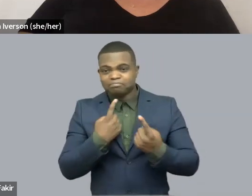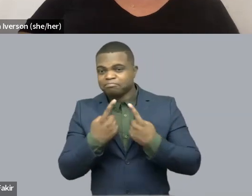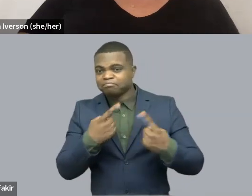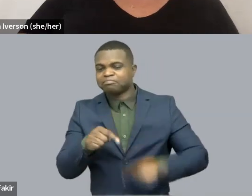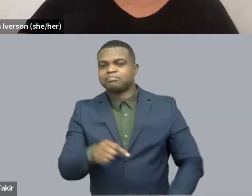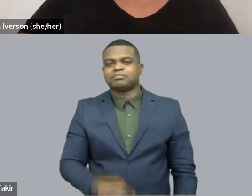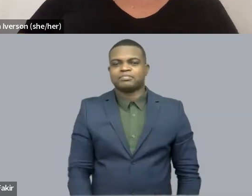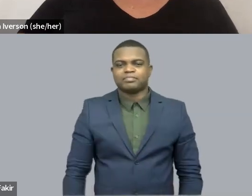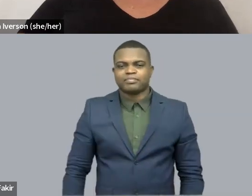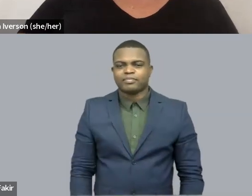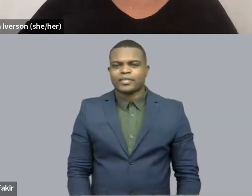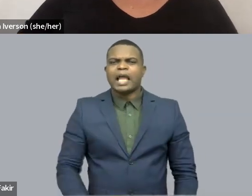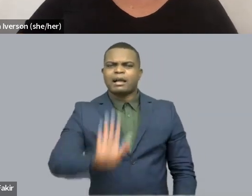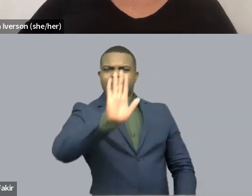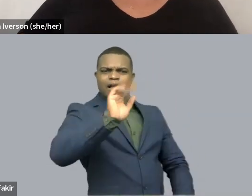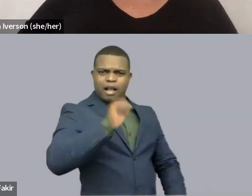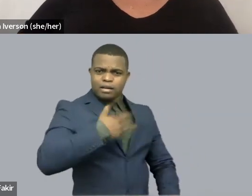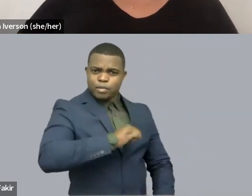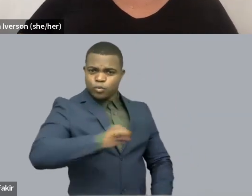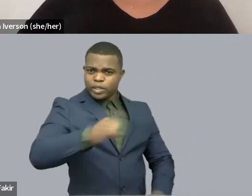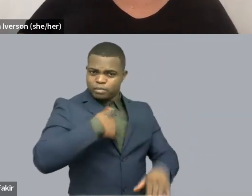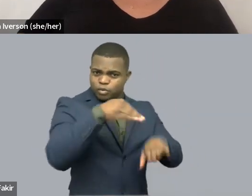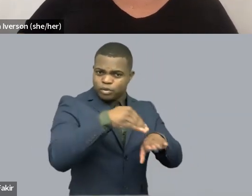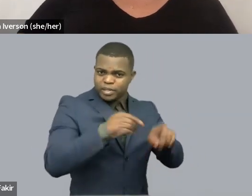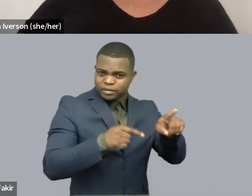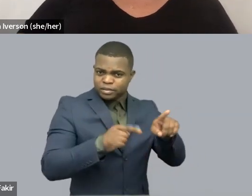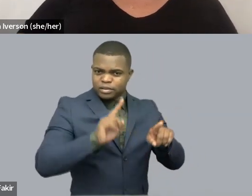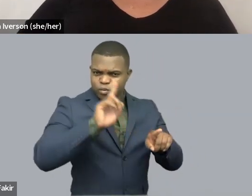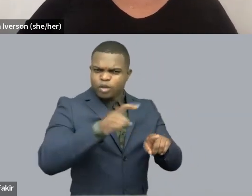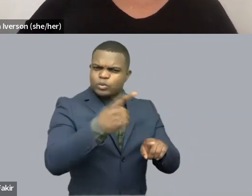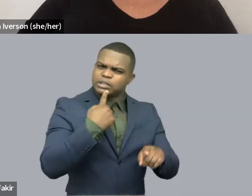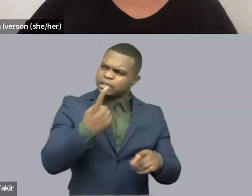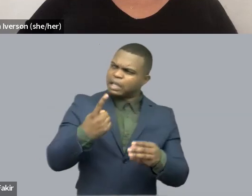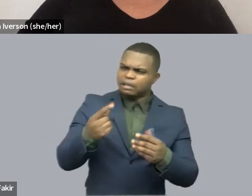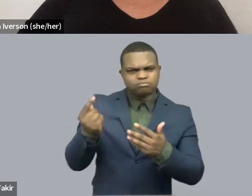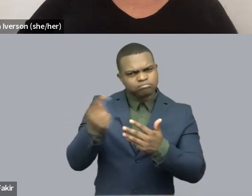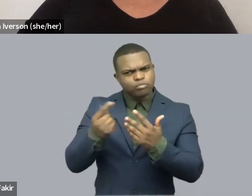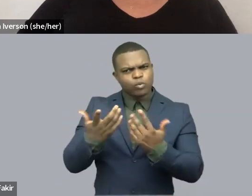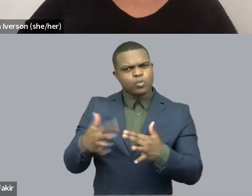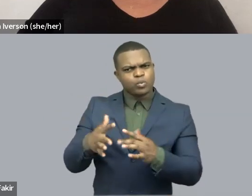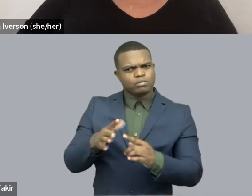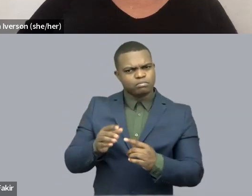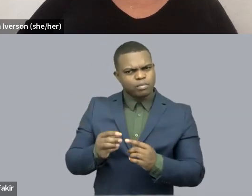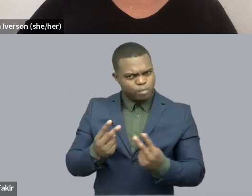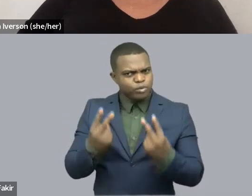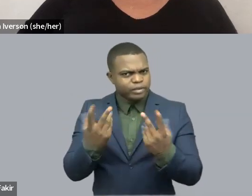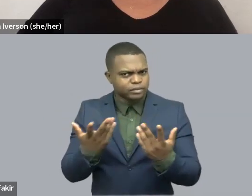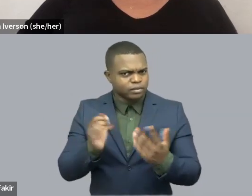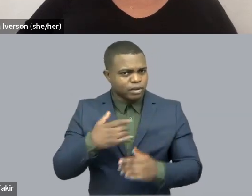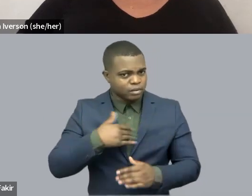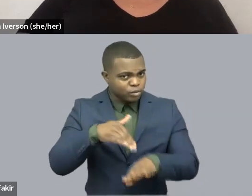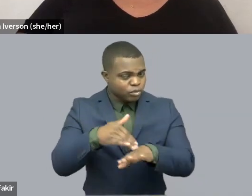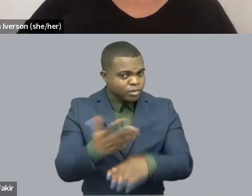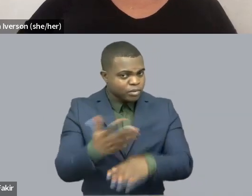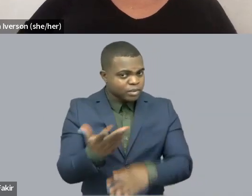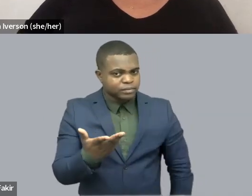for example, we also thought, especially because there are already there's a tremendous work done by civil society organizations